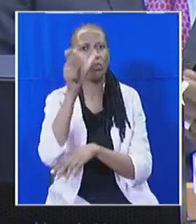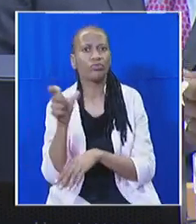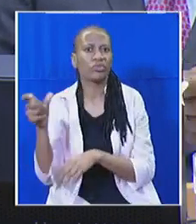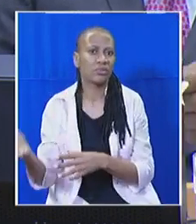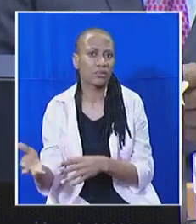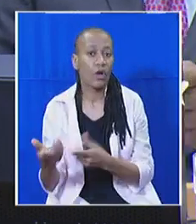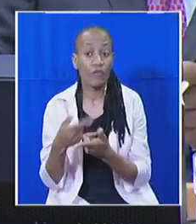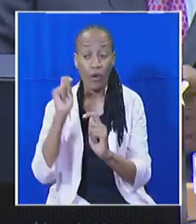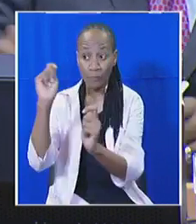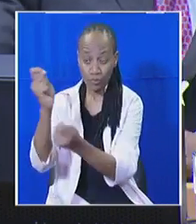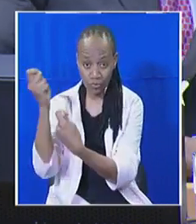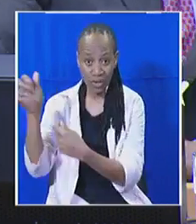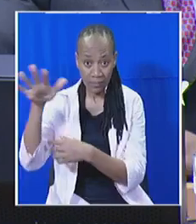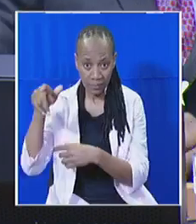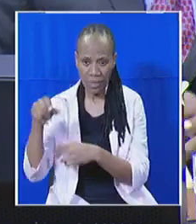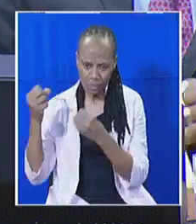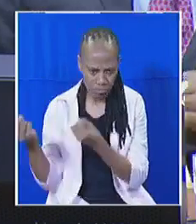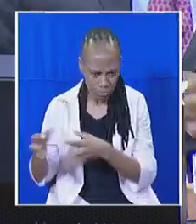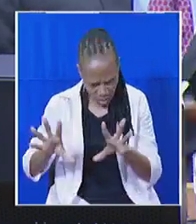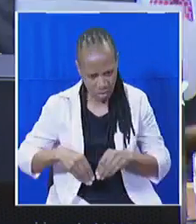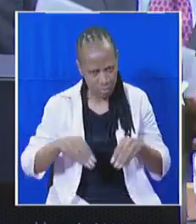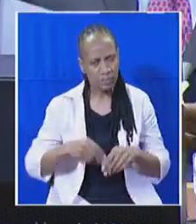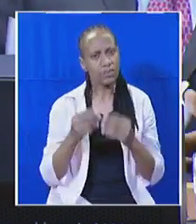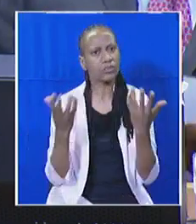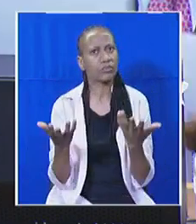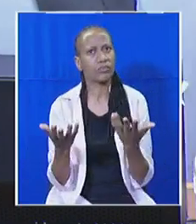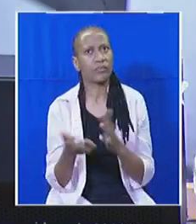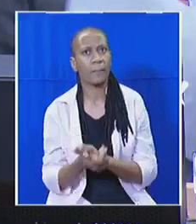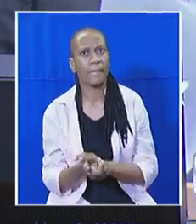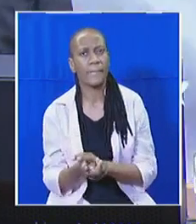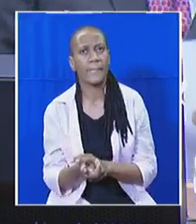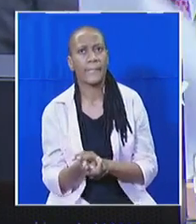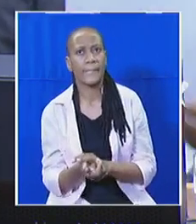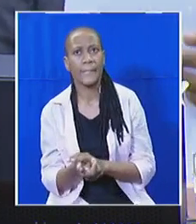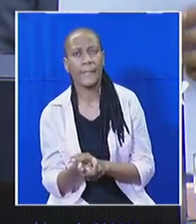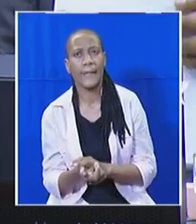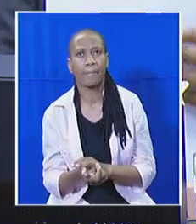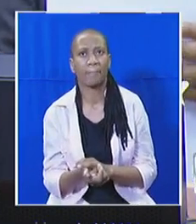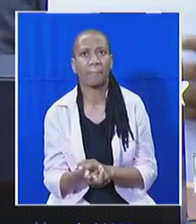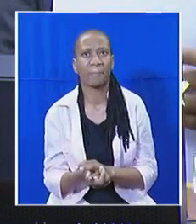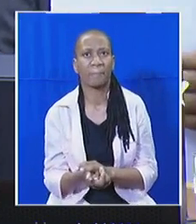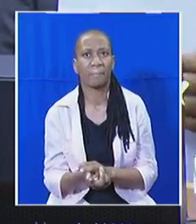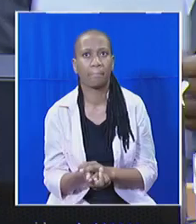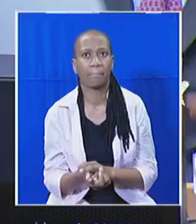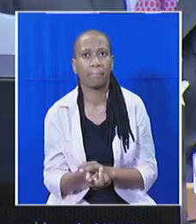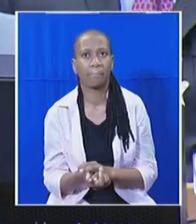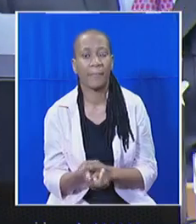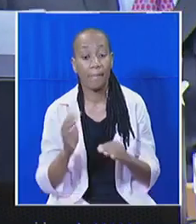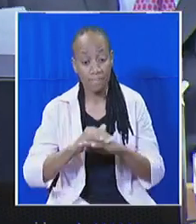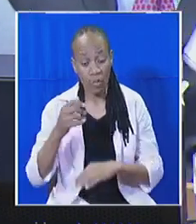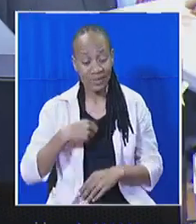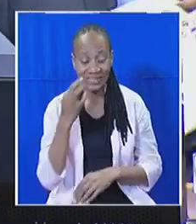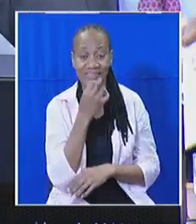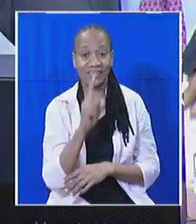rural areas who don't usually get admitted into universities must be admitted as a short-term measure of this. I then said in